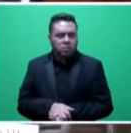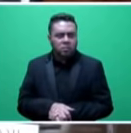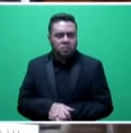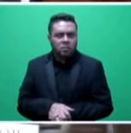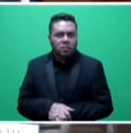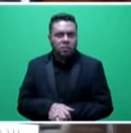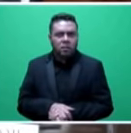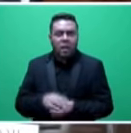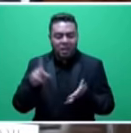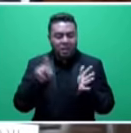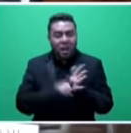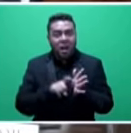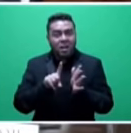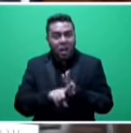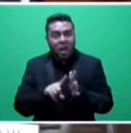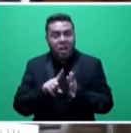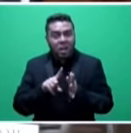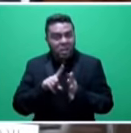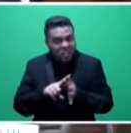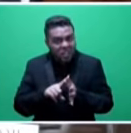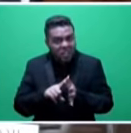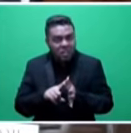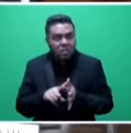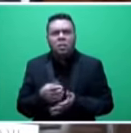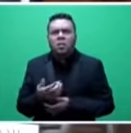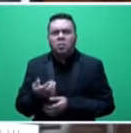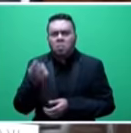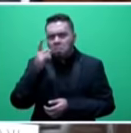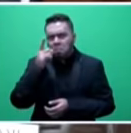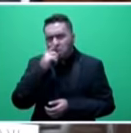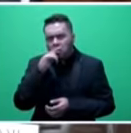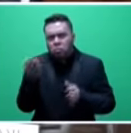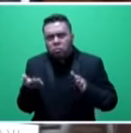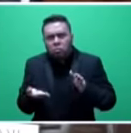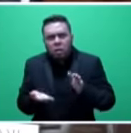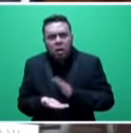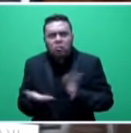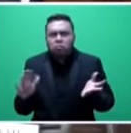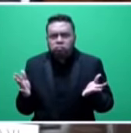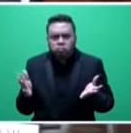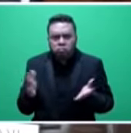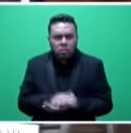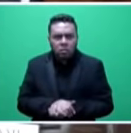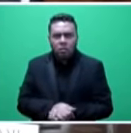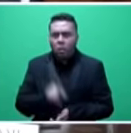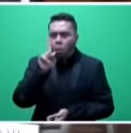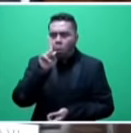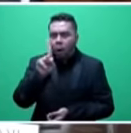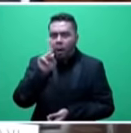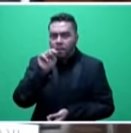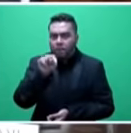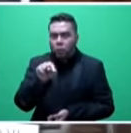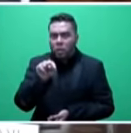And RIE, those that are still under requisition, will be 1.6